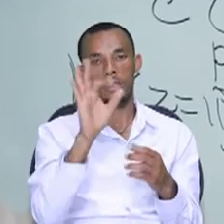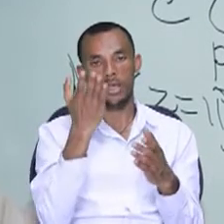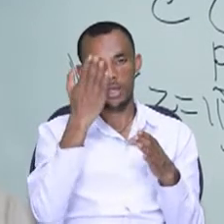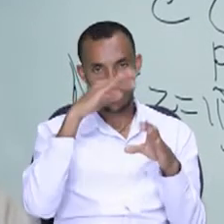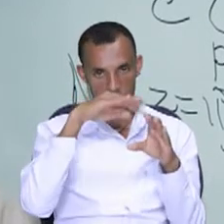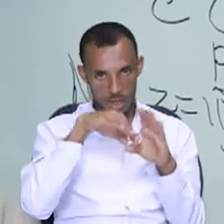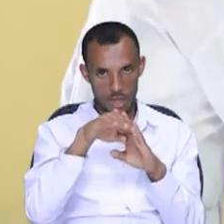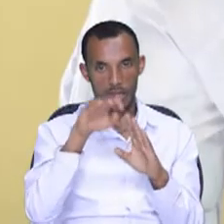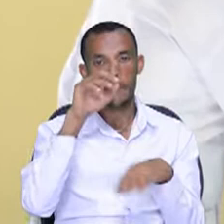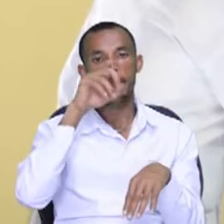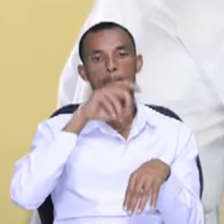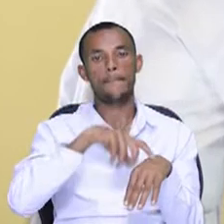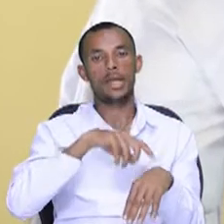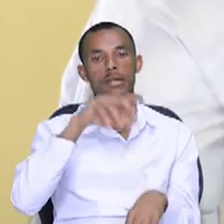period